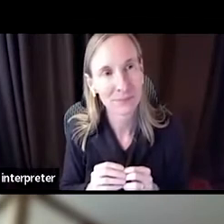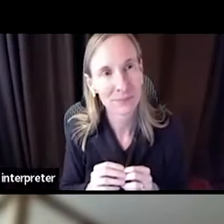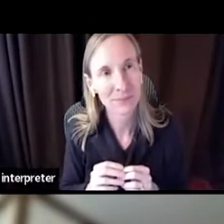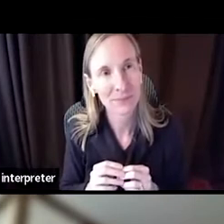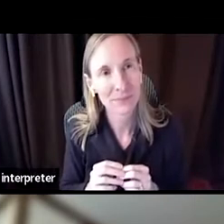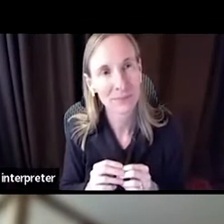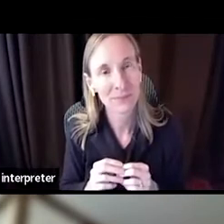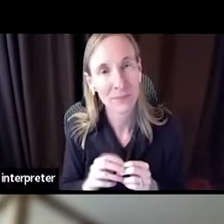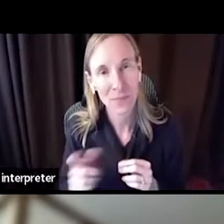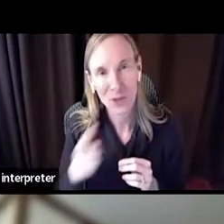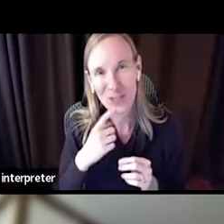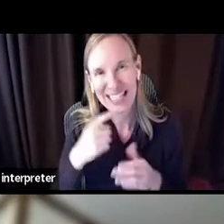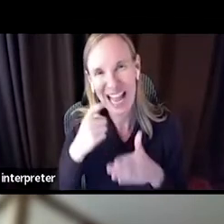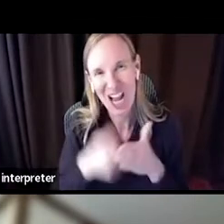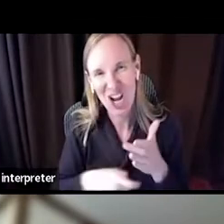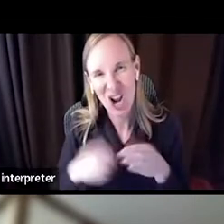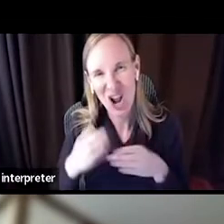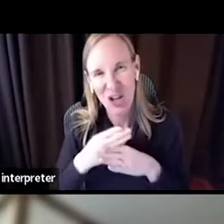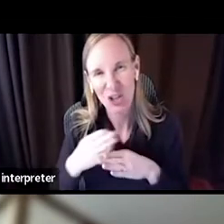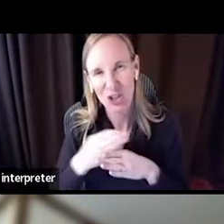You said cost share, so